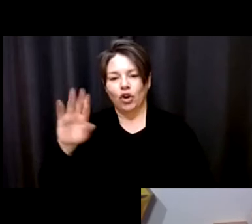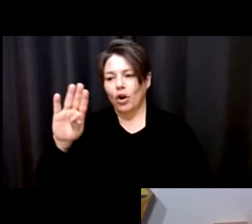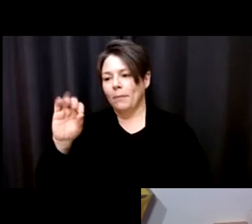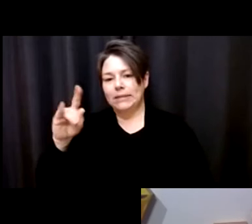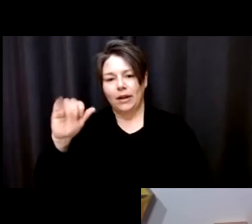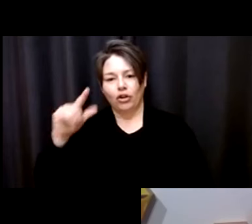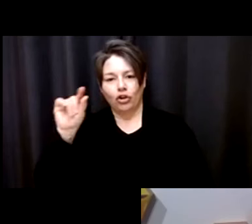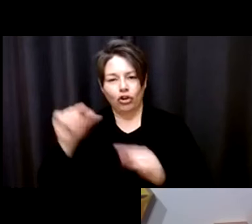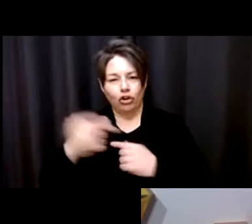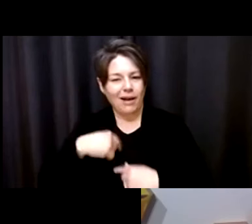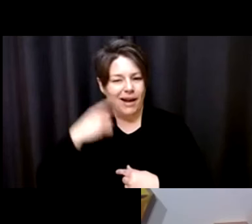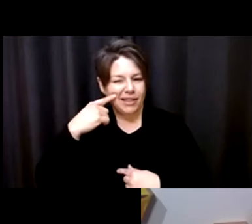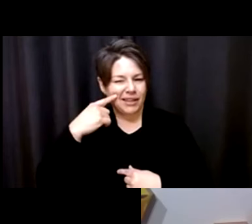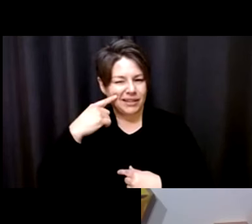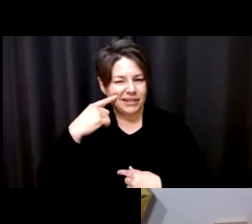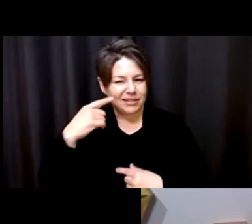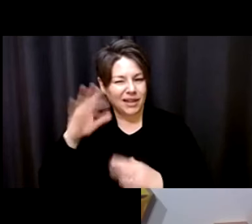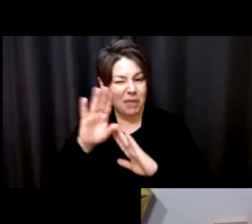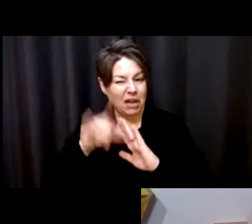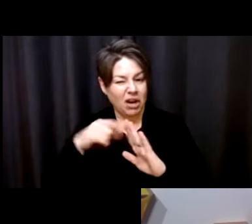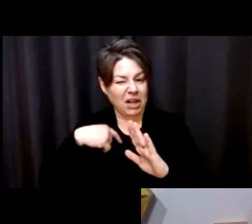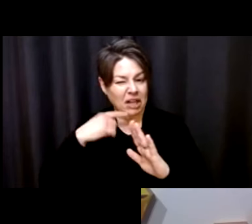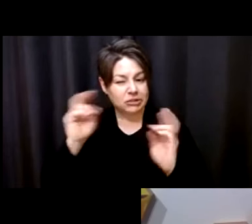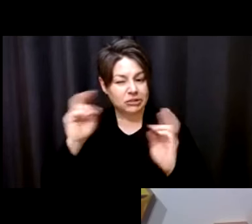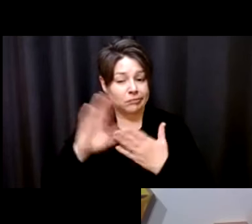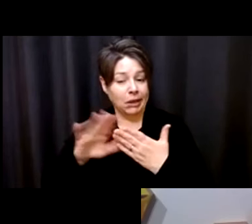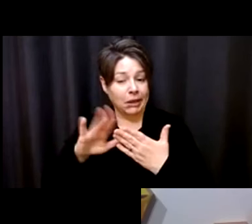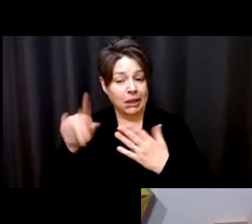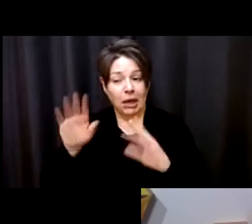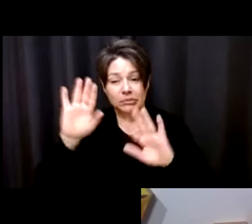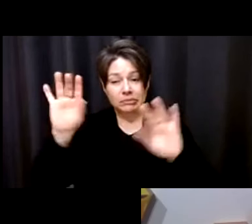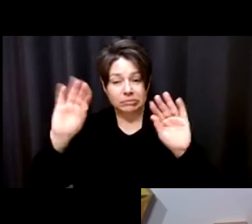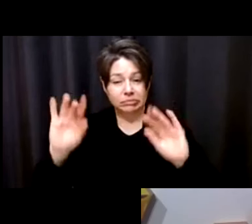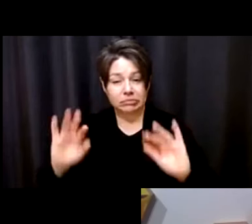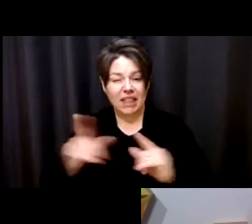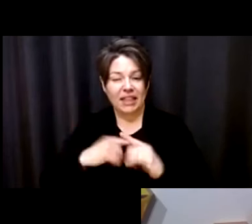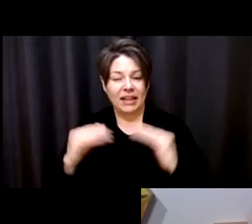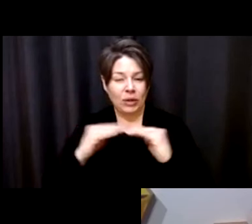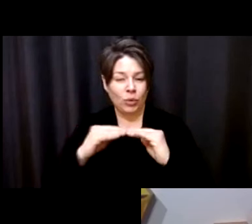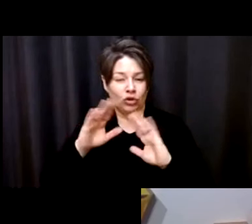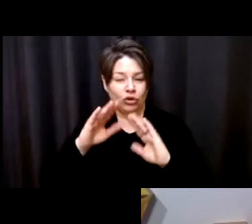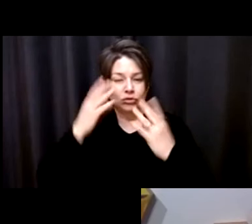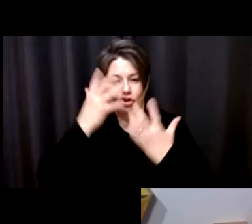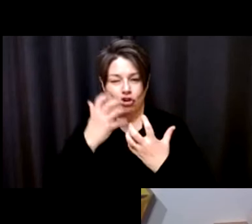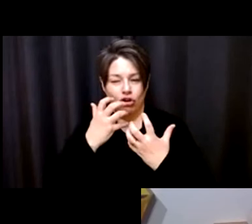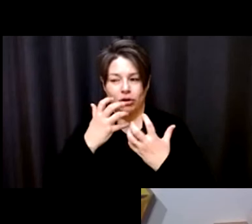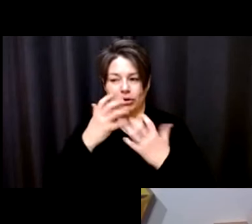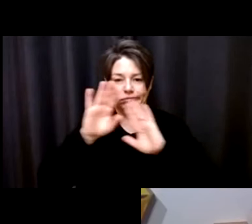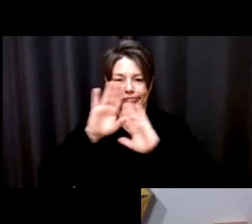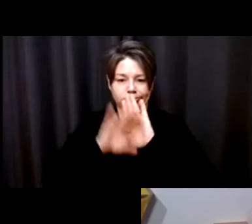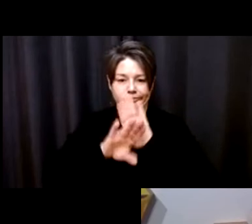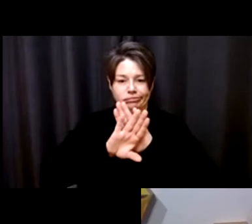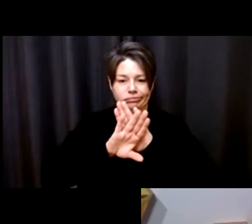I think I probably just cleaned the background up so it was an even darkness, because I wasn't able to uproot